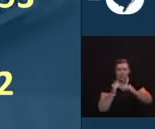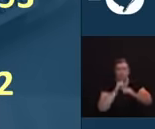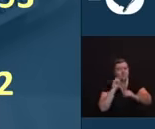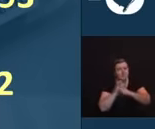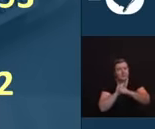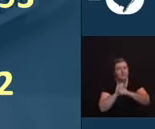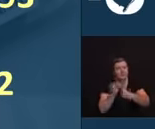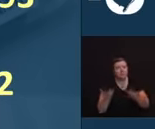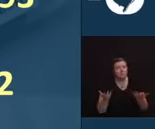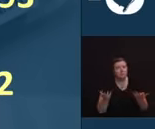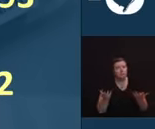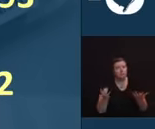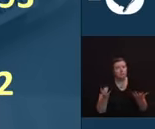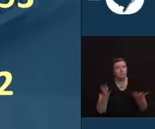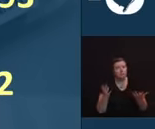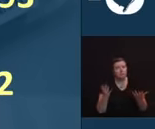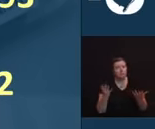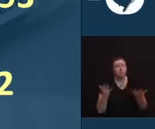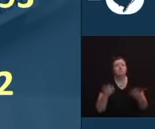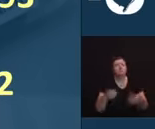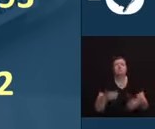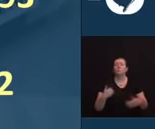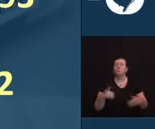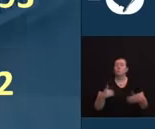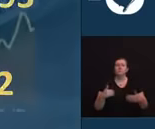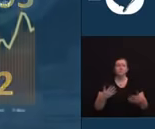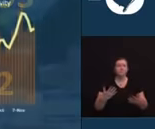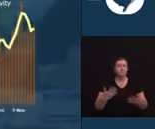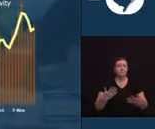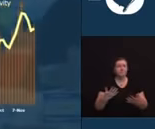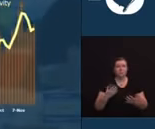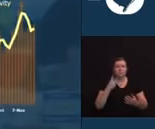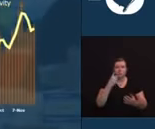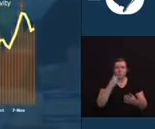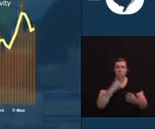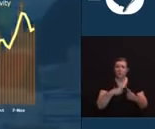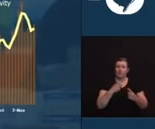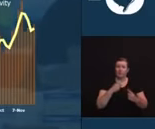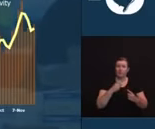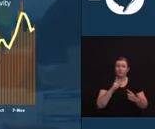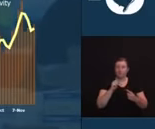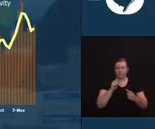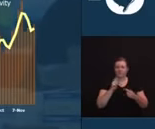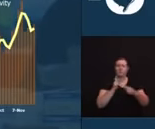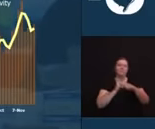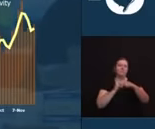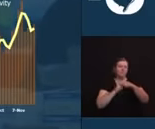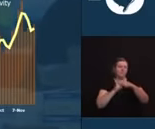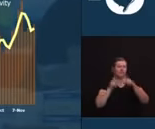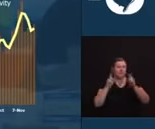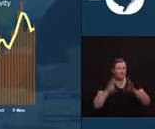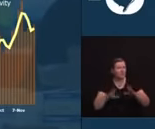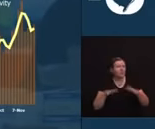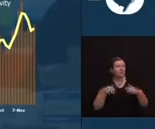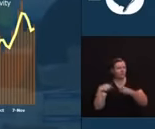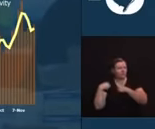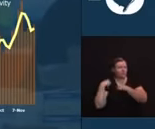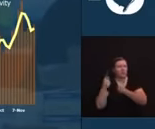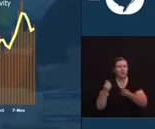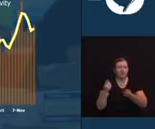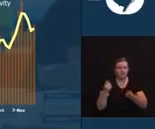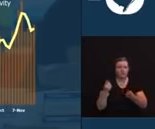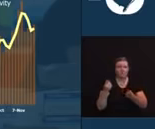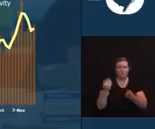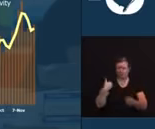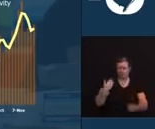come from just the past 4 days. The positivity rate for all PCR tests recorded on Thursday, November 12th,